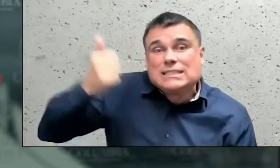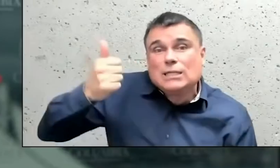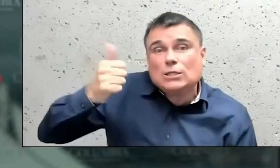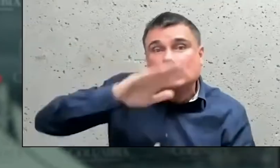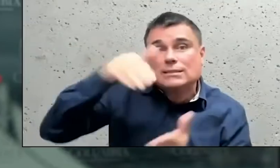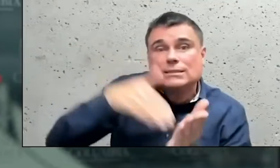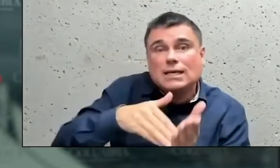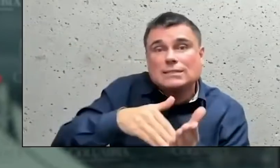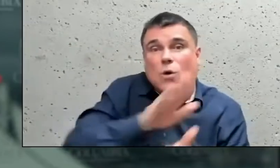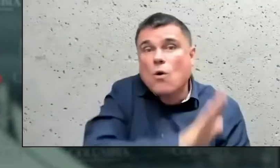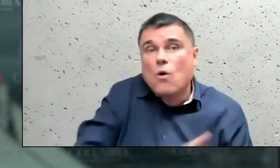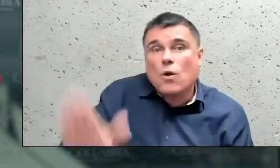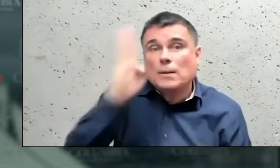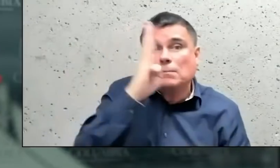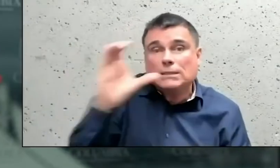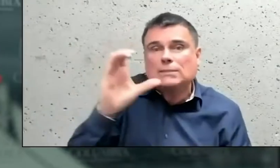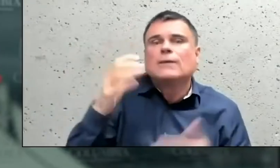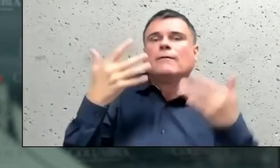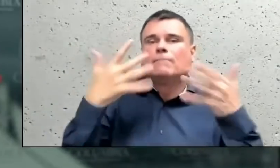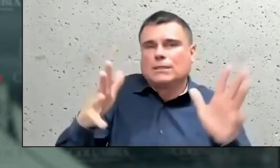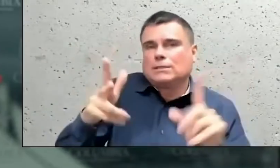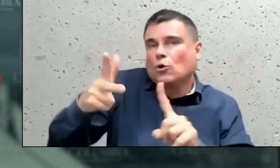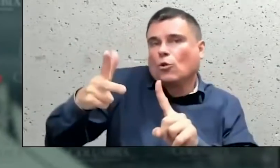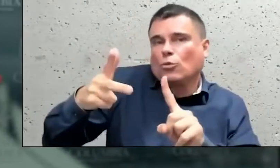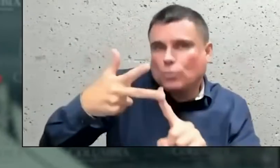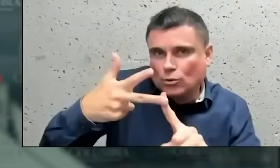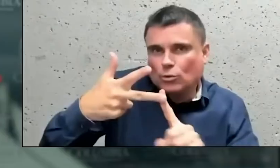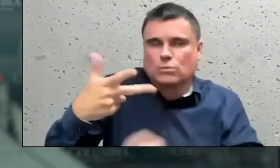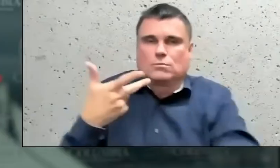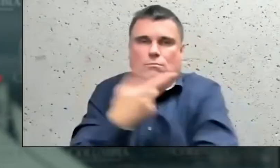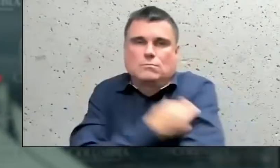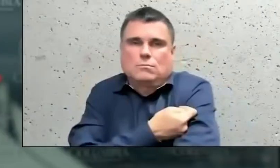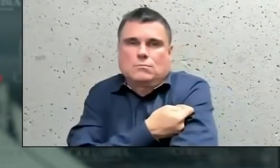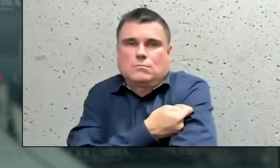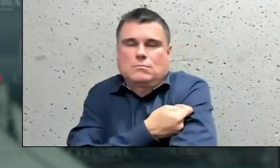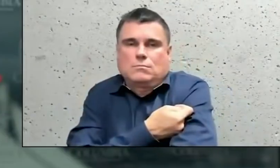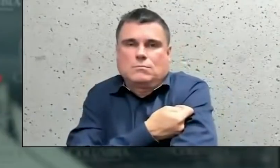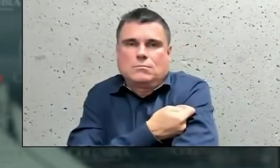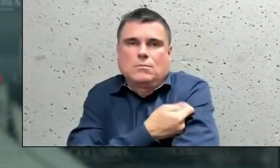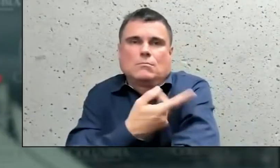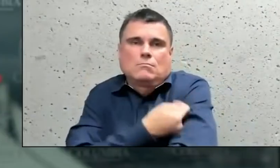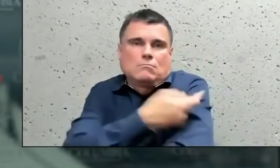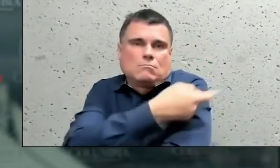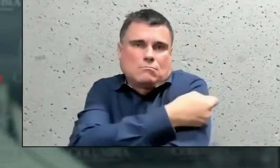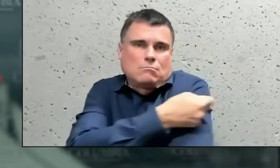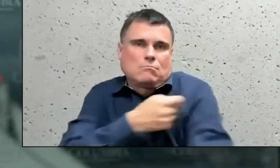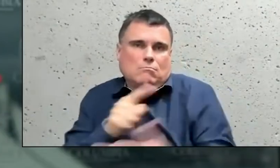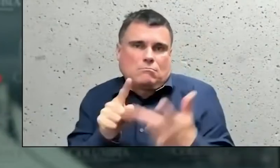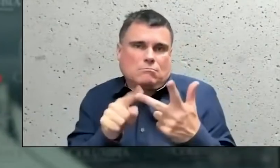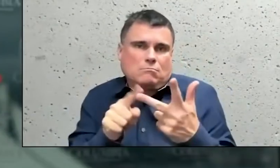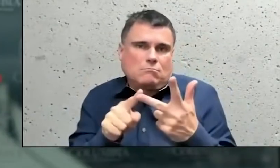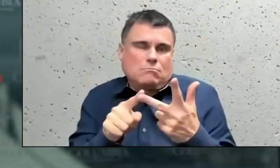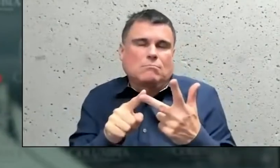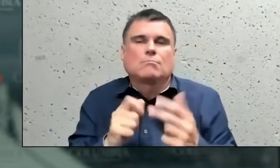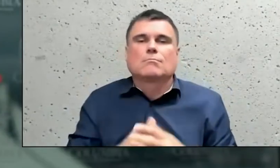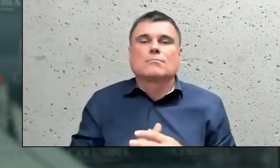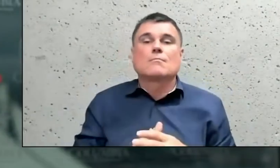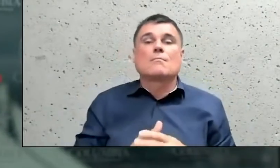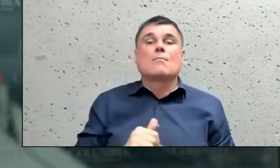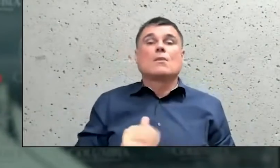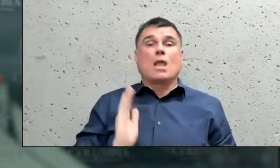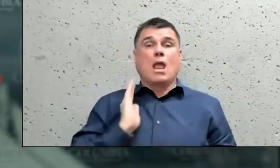important to say. In terms of occupancy in our hospitals, just to put this in context, because as we know,